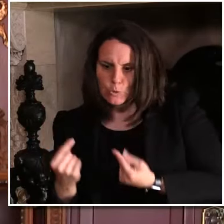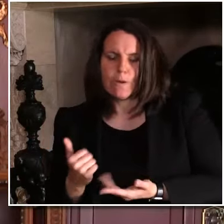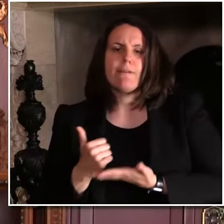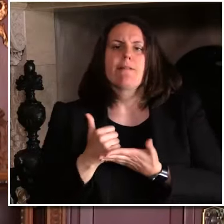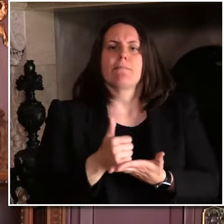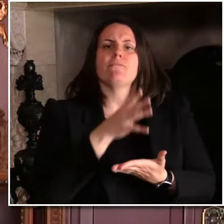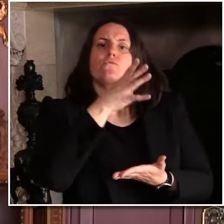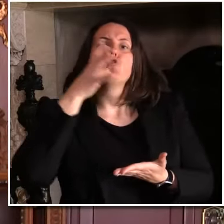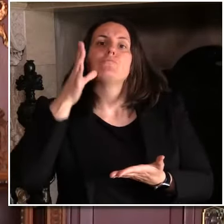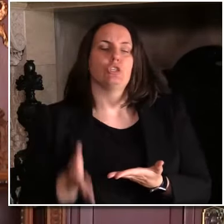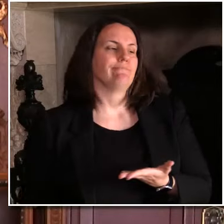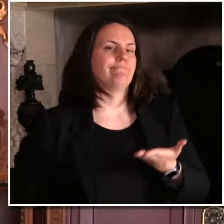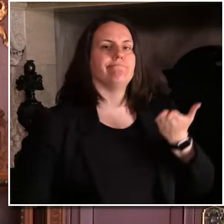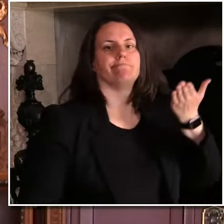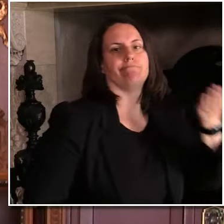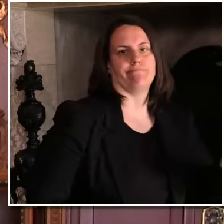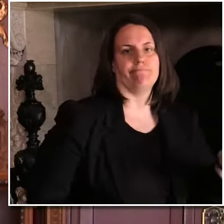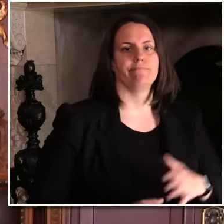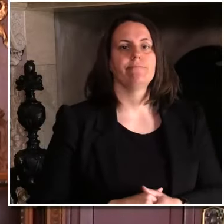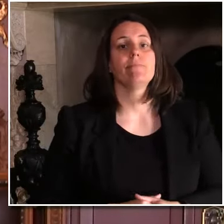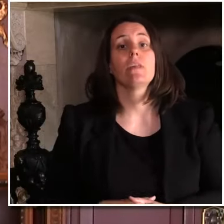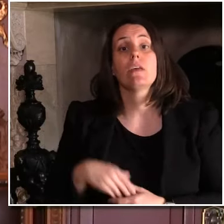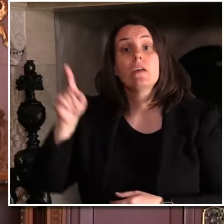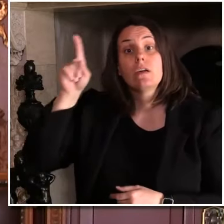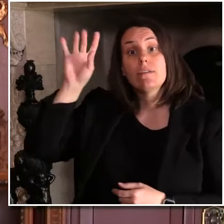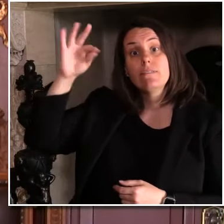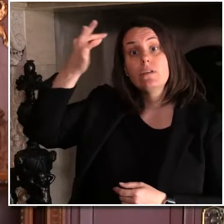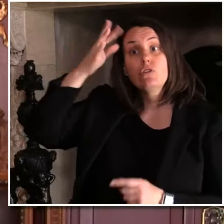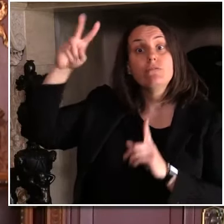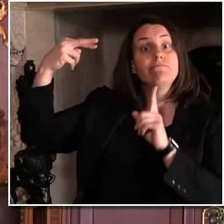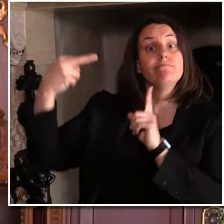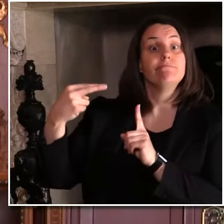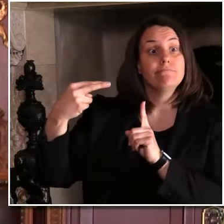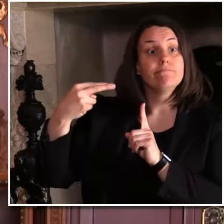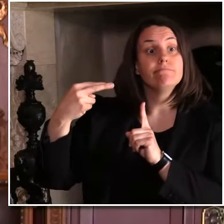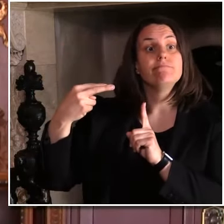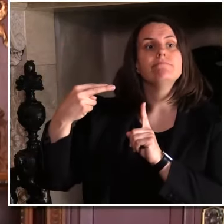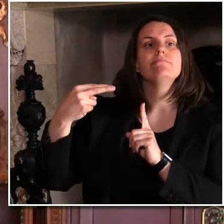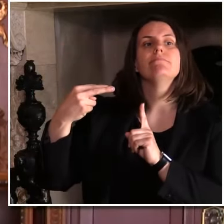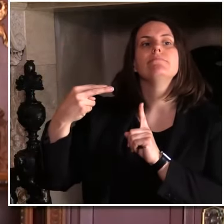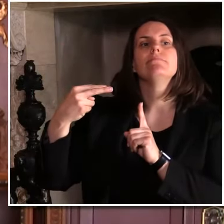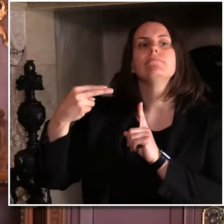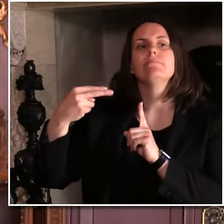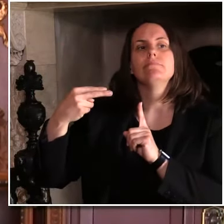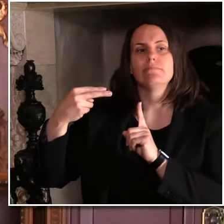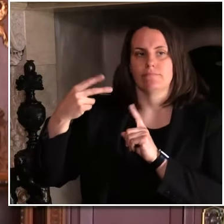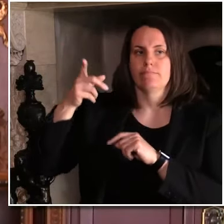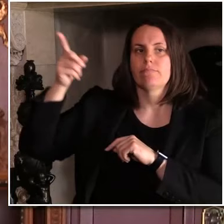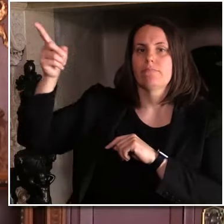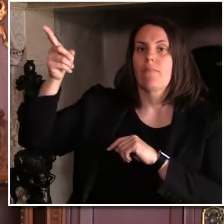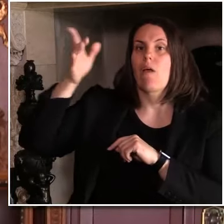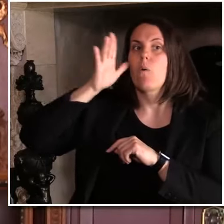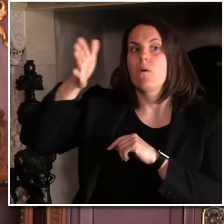buying products that they to make the